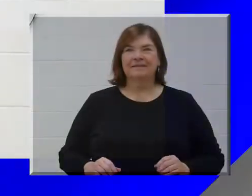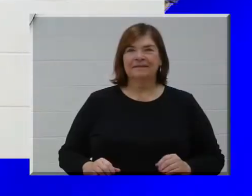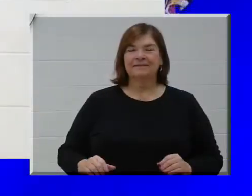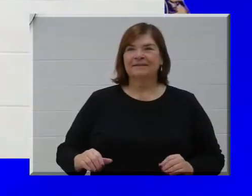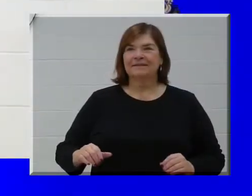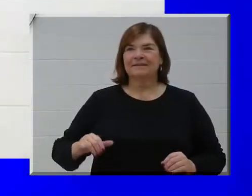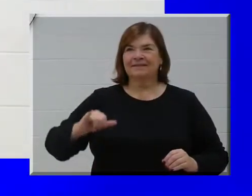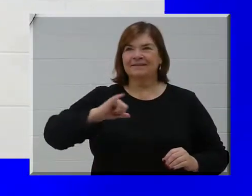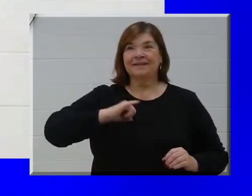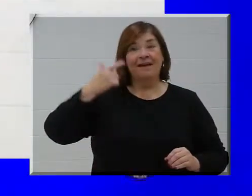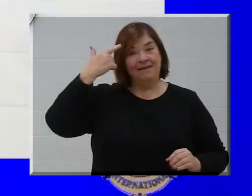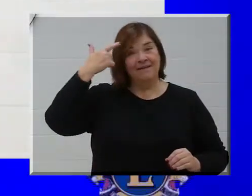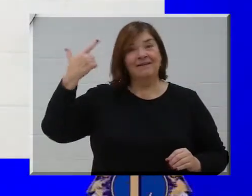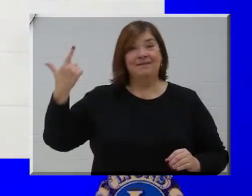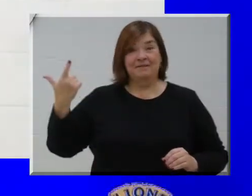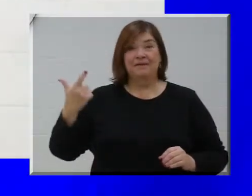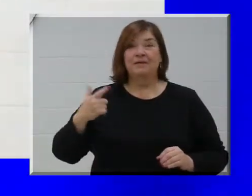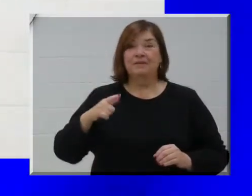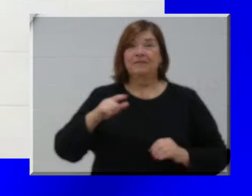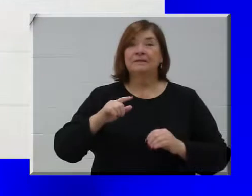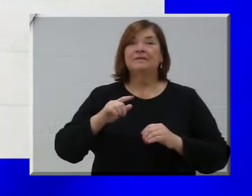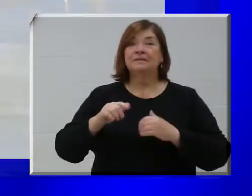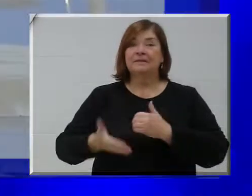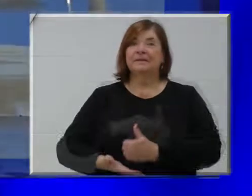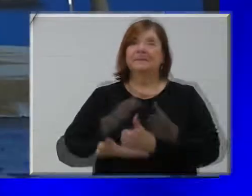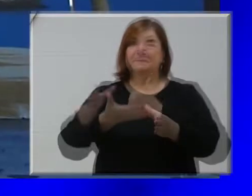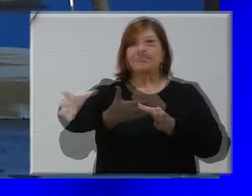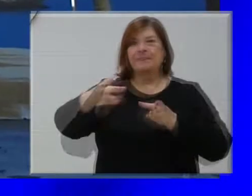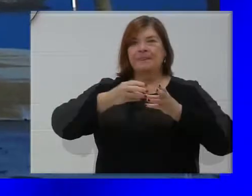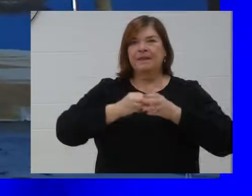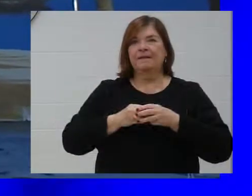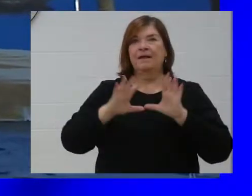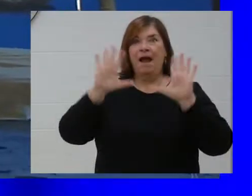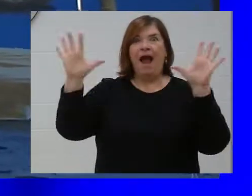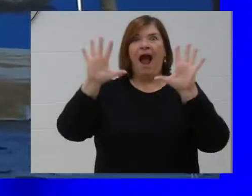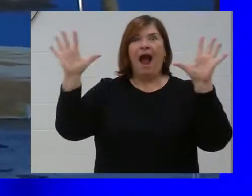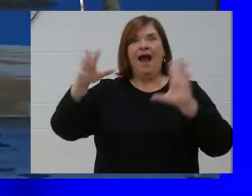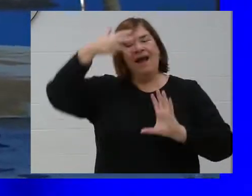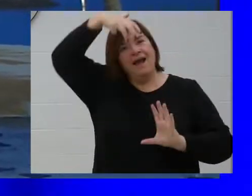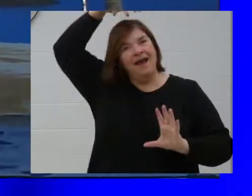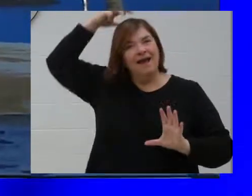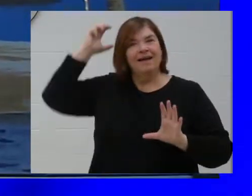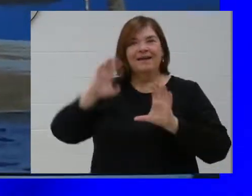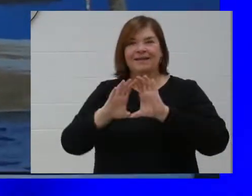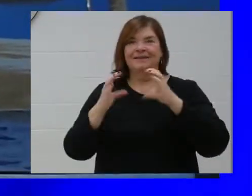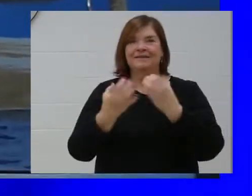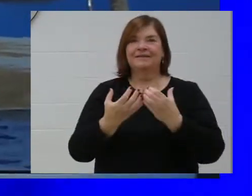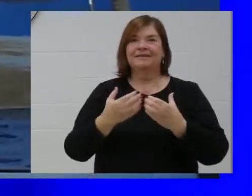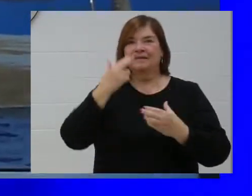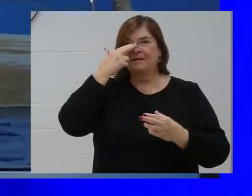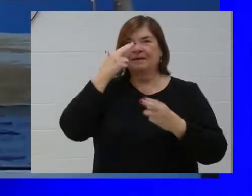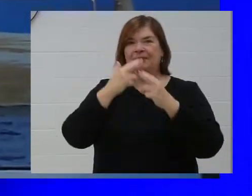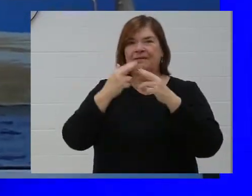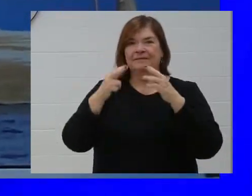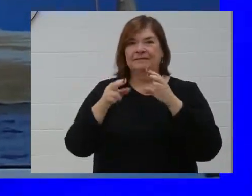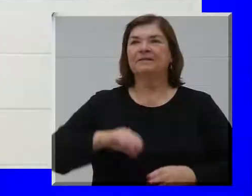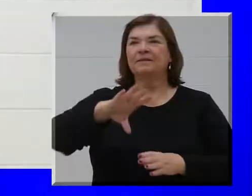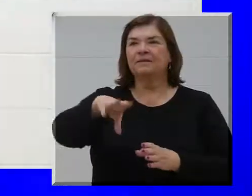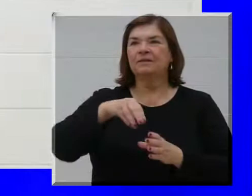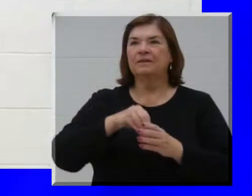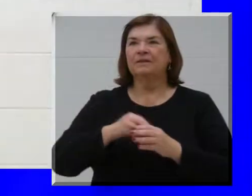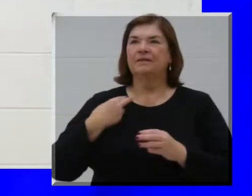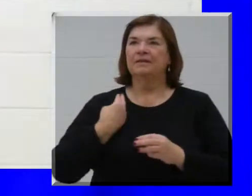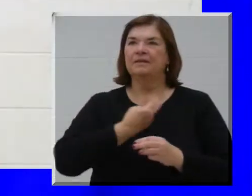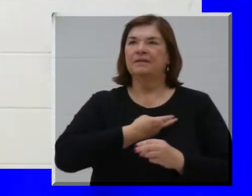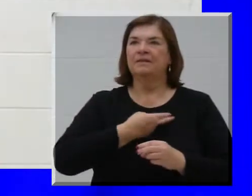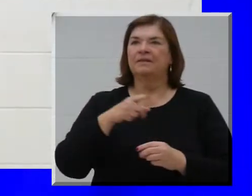so. Well, helping people just got easier. By joining the amazing Lions Club, you can do all that and have fun too. By